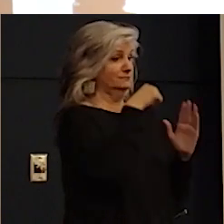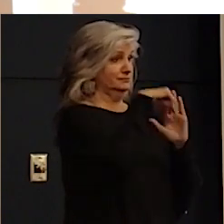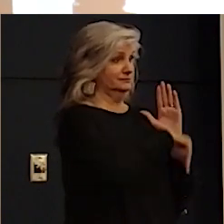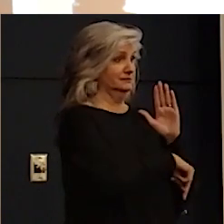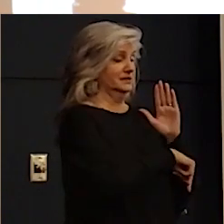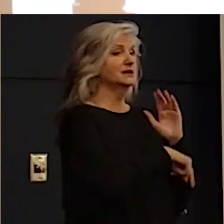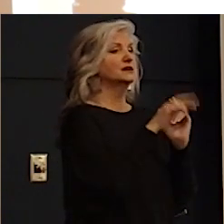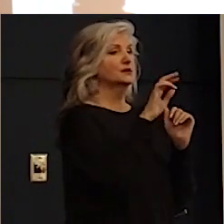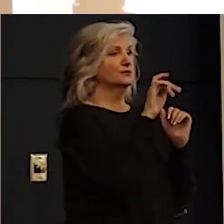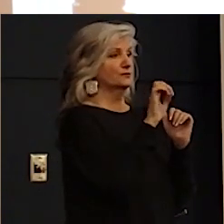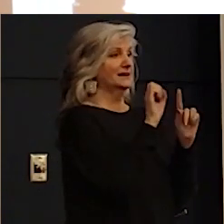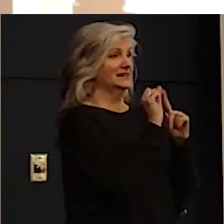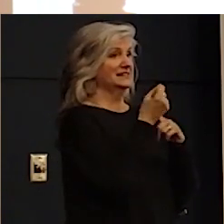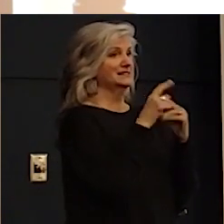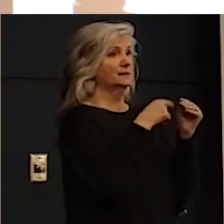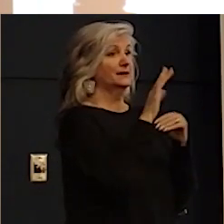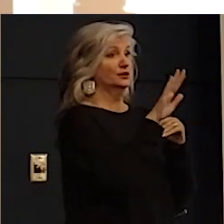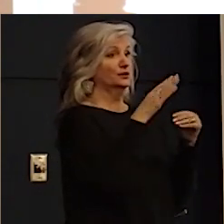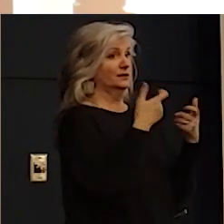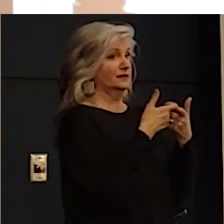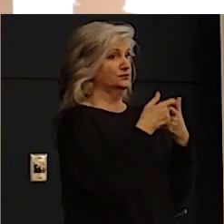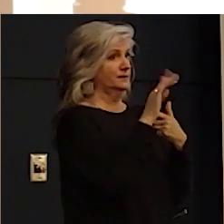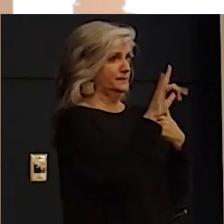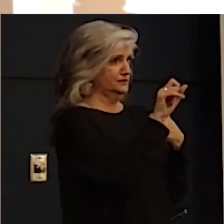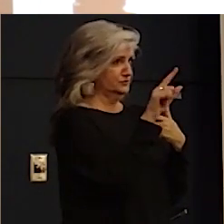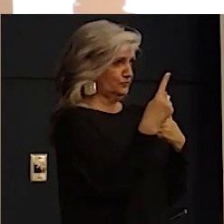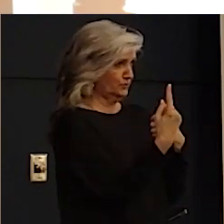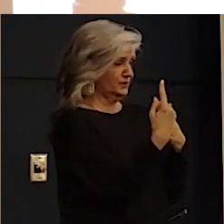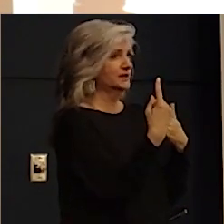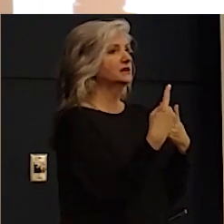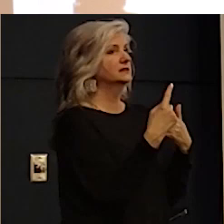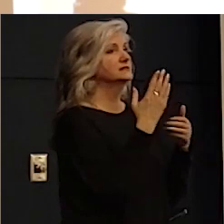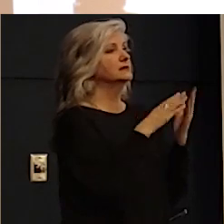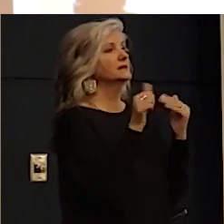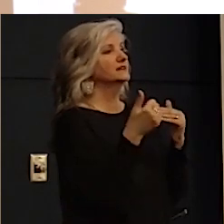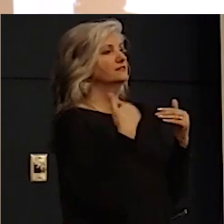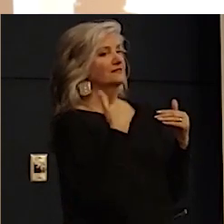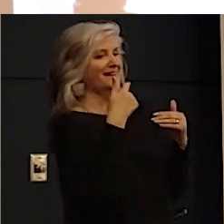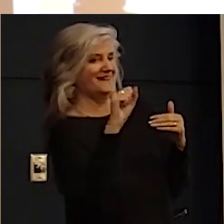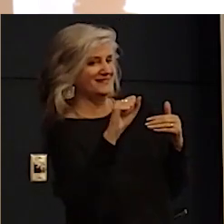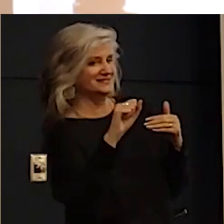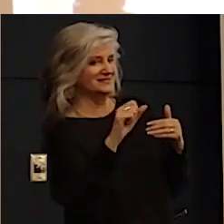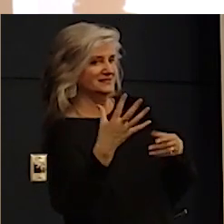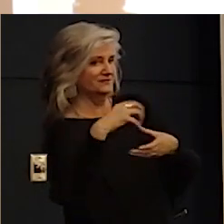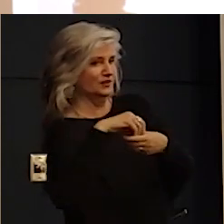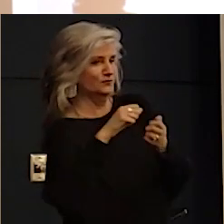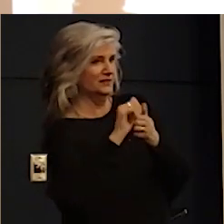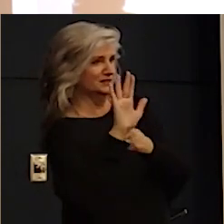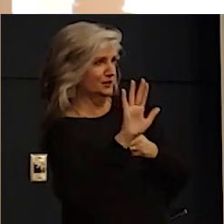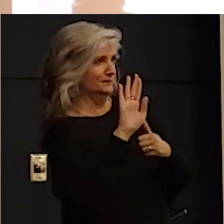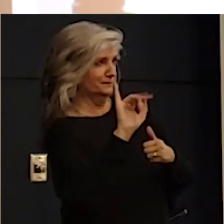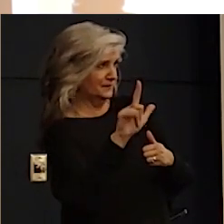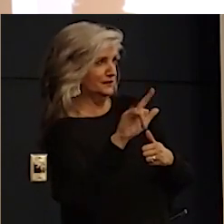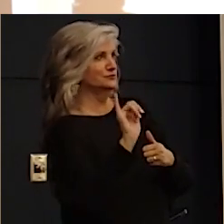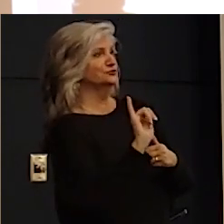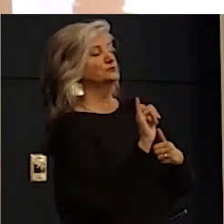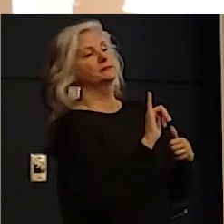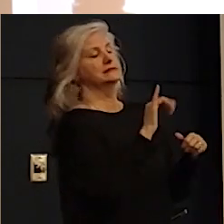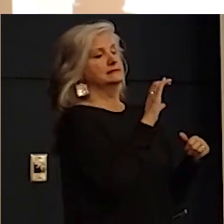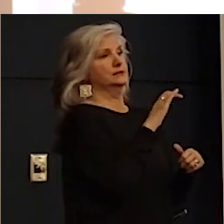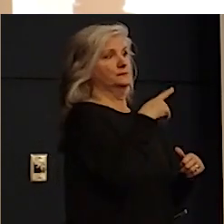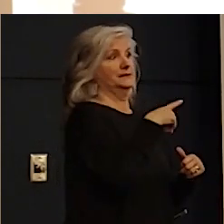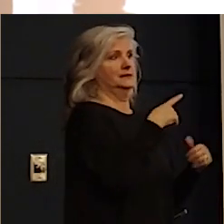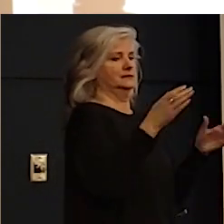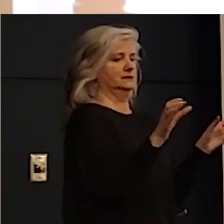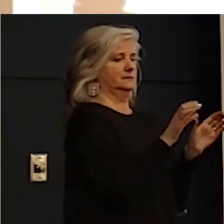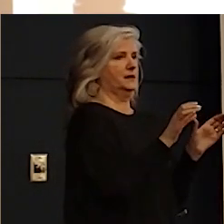rate case is only about your electric bills, okay? I think a lot of folks probably also have a gas component of their bill. And CenterPoint does